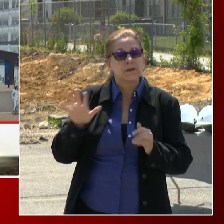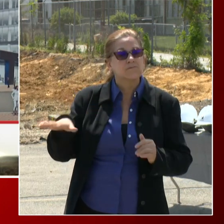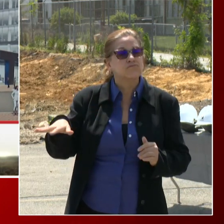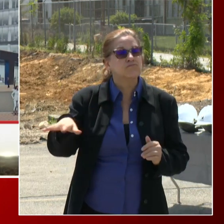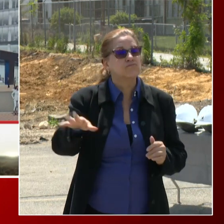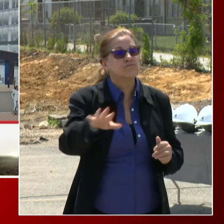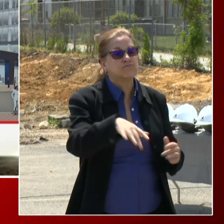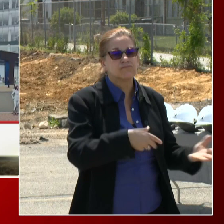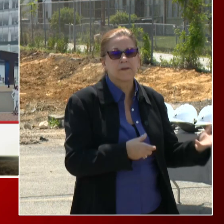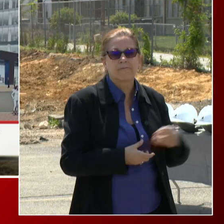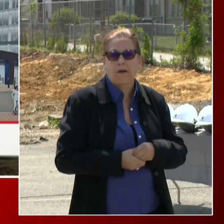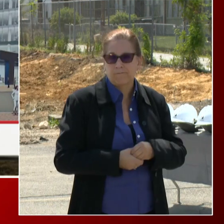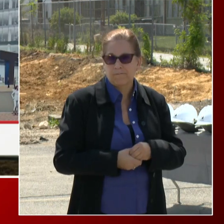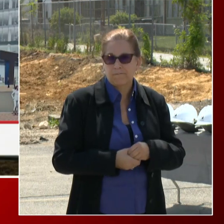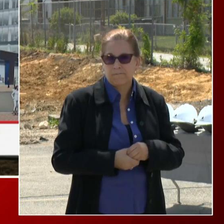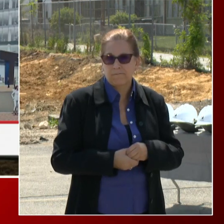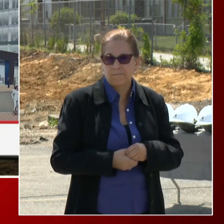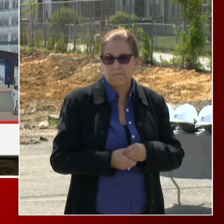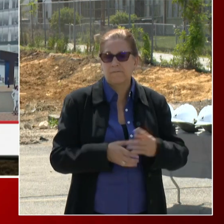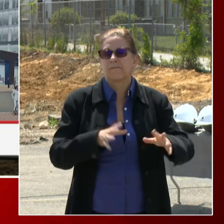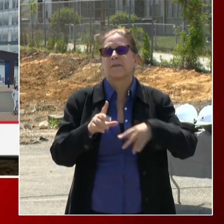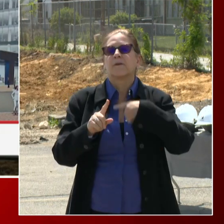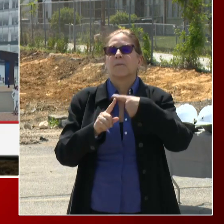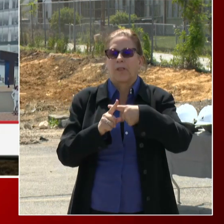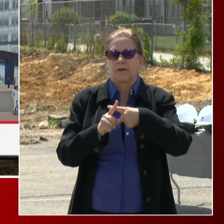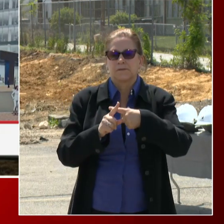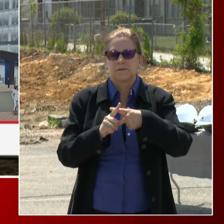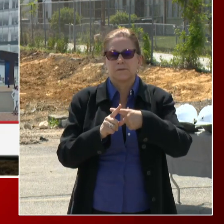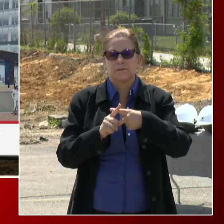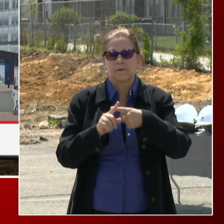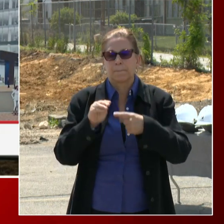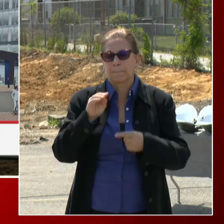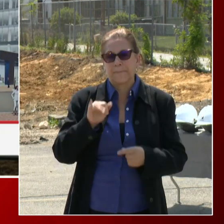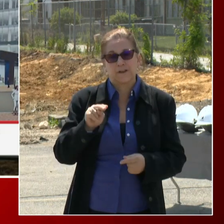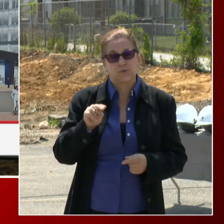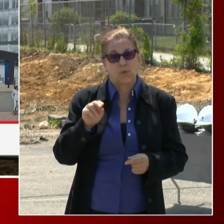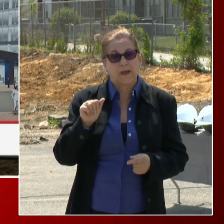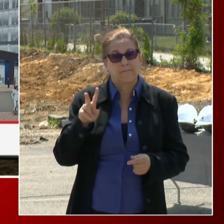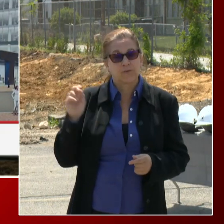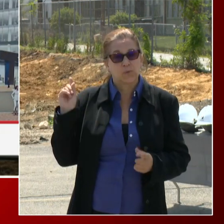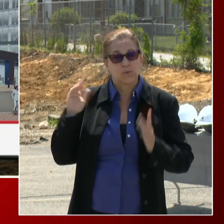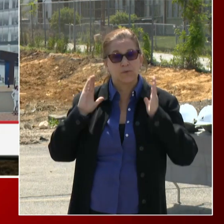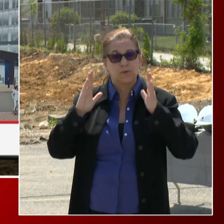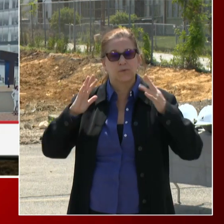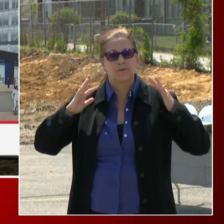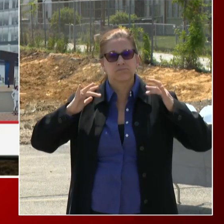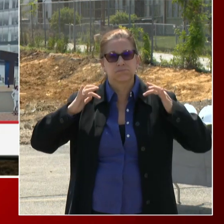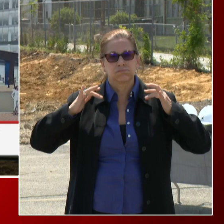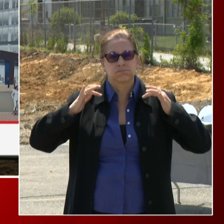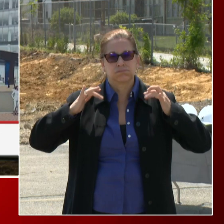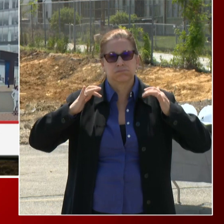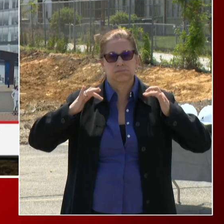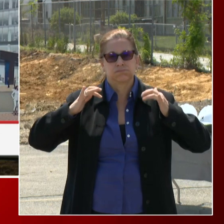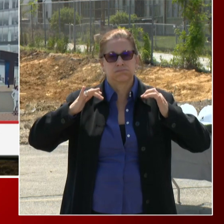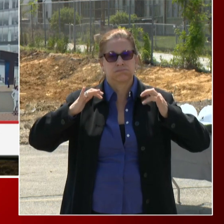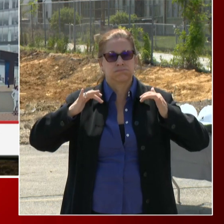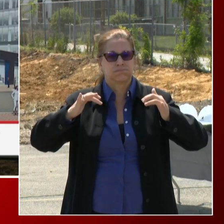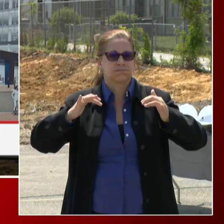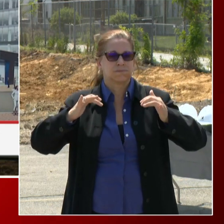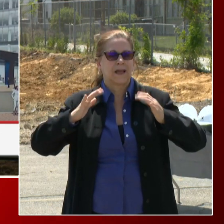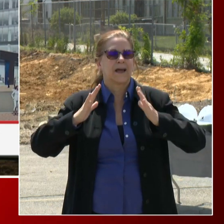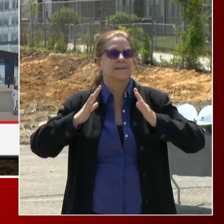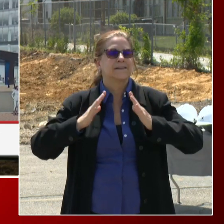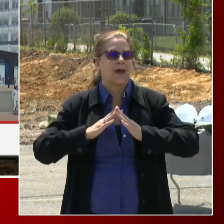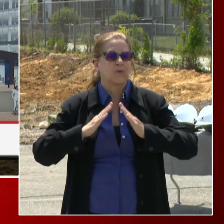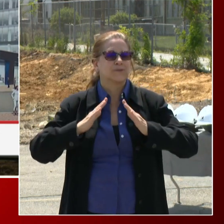supports right along the corridor of Minnesota Avenue, downtown Ward 7, that is sometimes